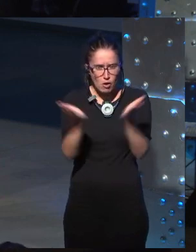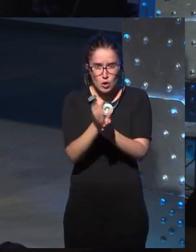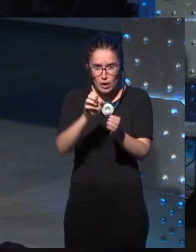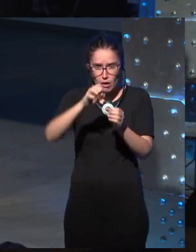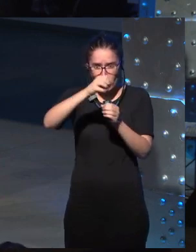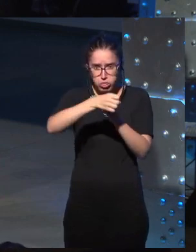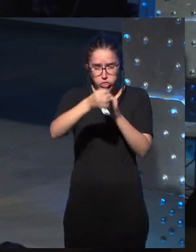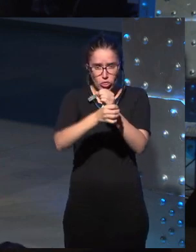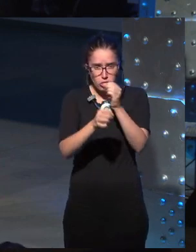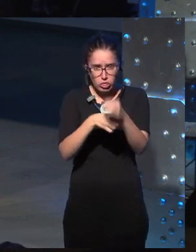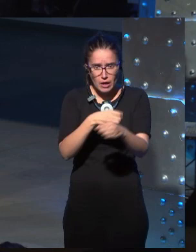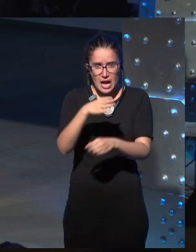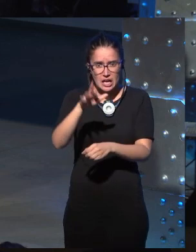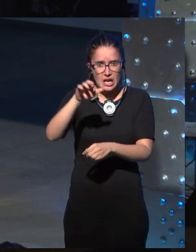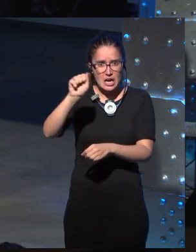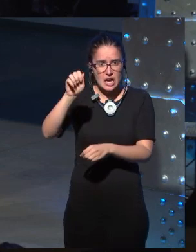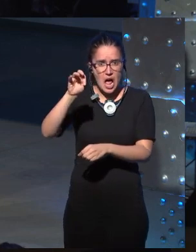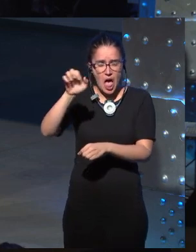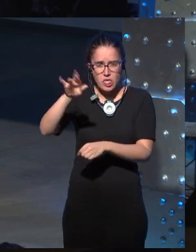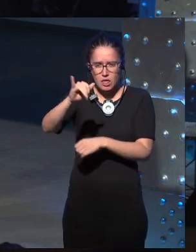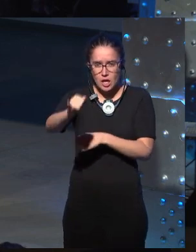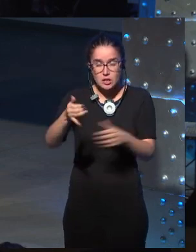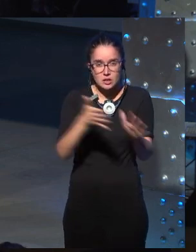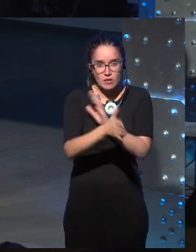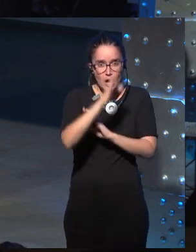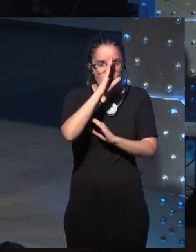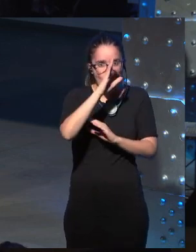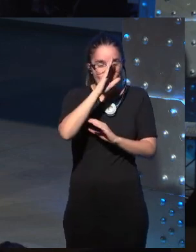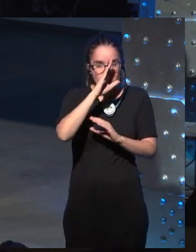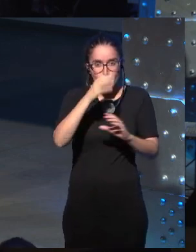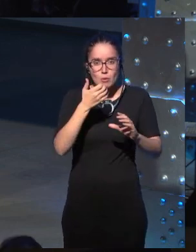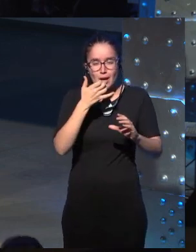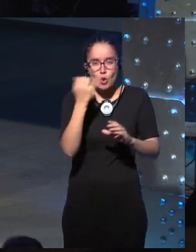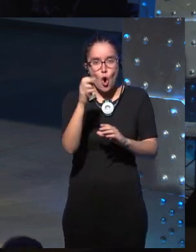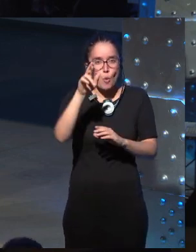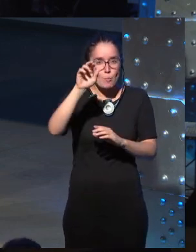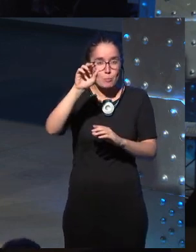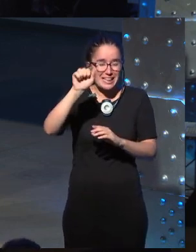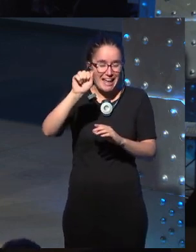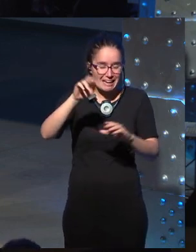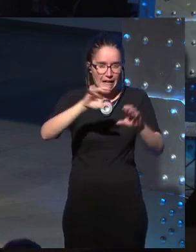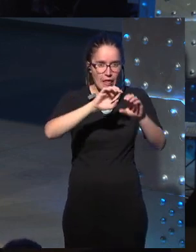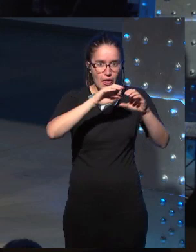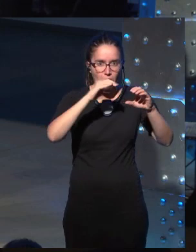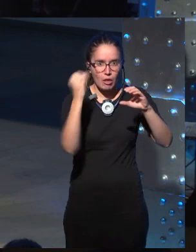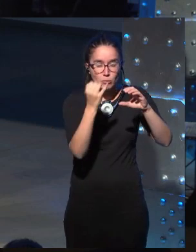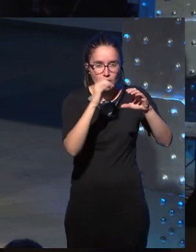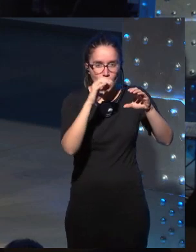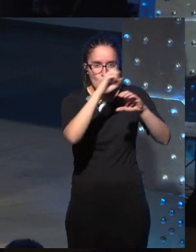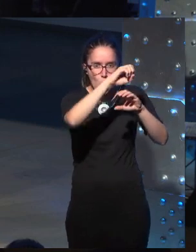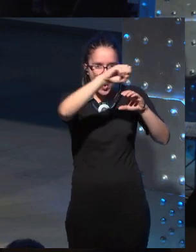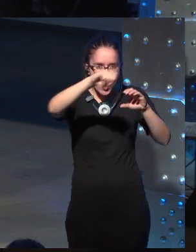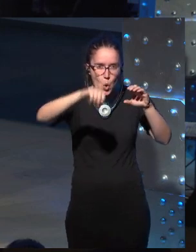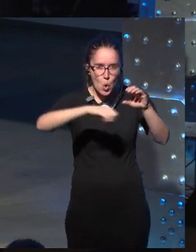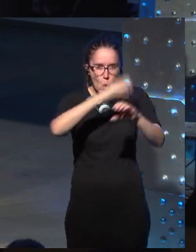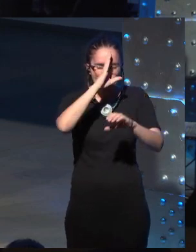kind of moons around Jupiter, moons that were orbiting Jupiter, not the Earth,